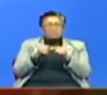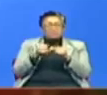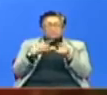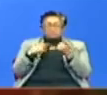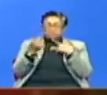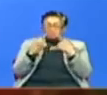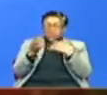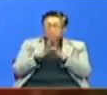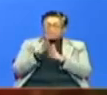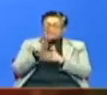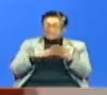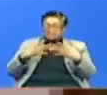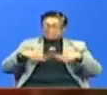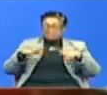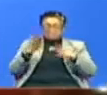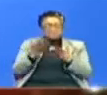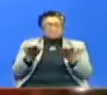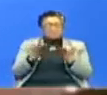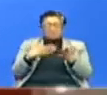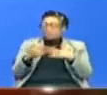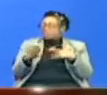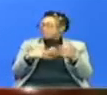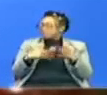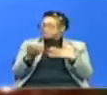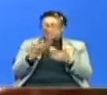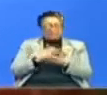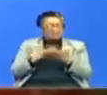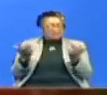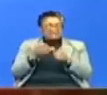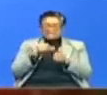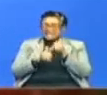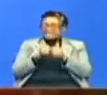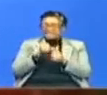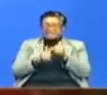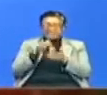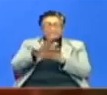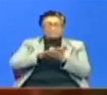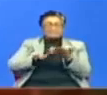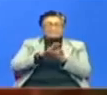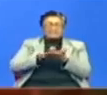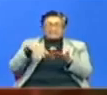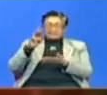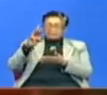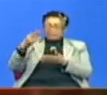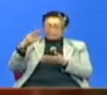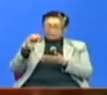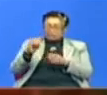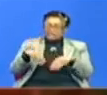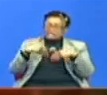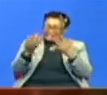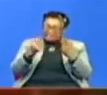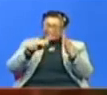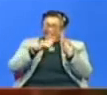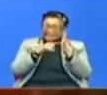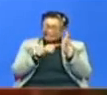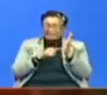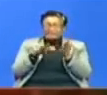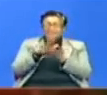somewhere without any scientific basis. The WHO has given very, very clear guidelines based